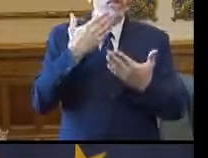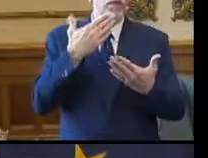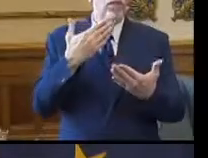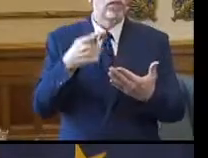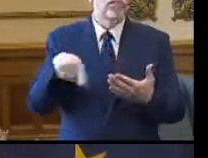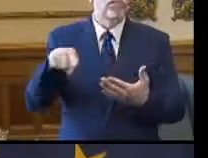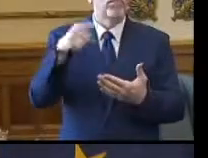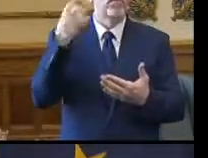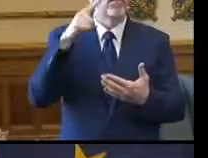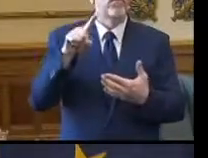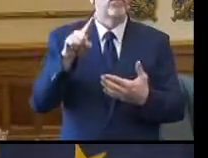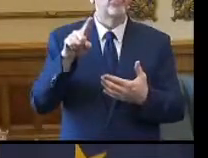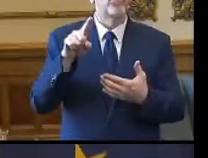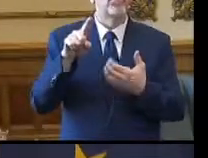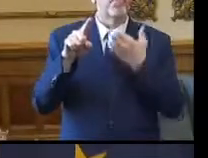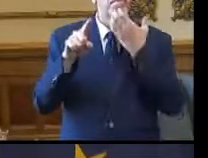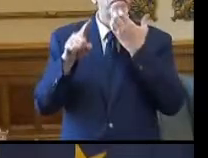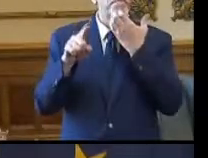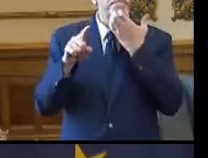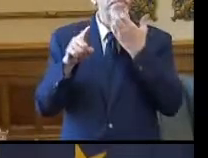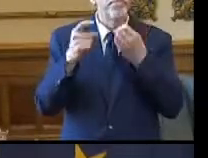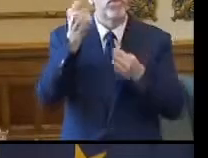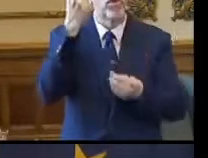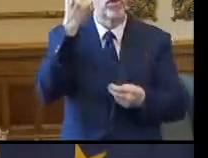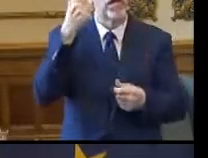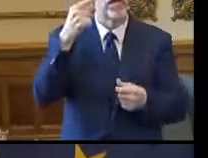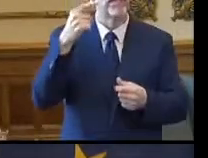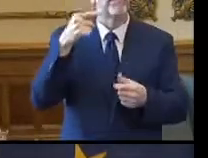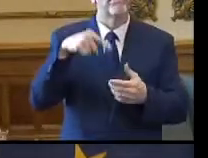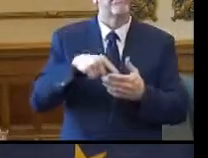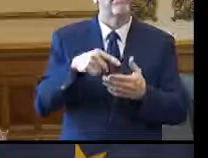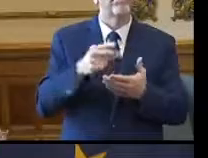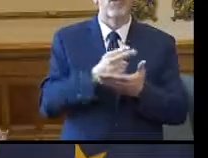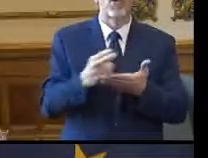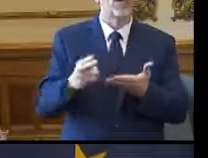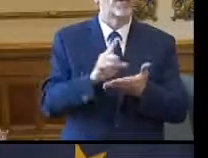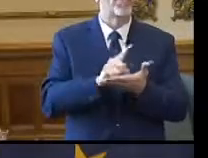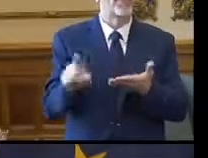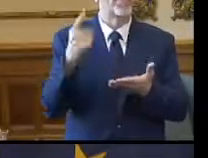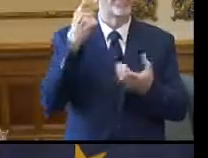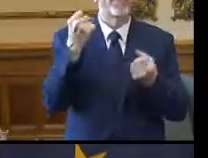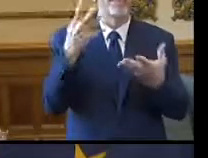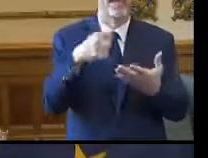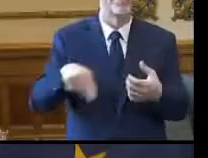for understanding that this Holy Week for many of us